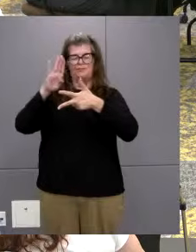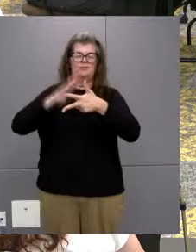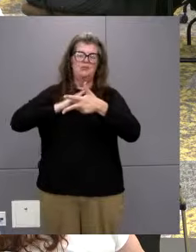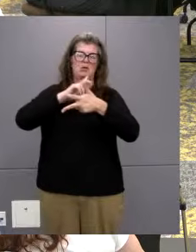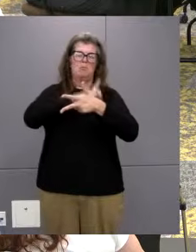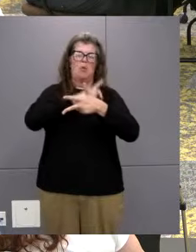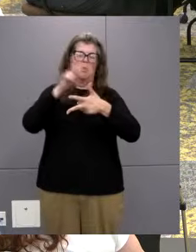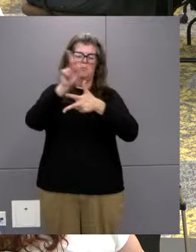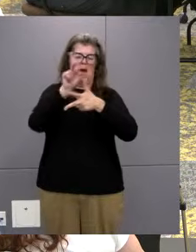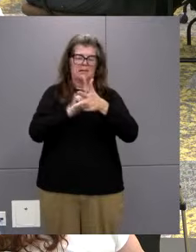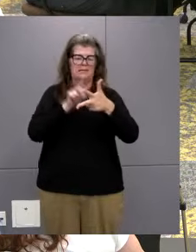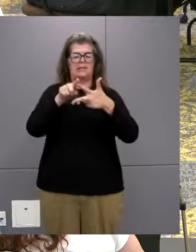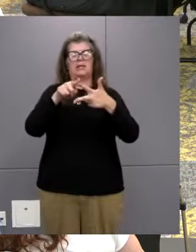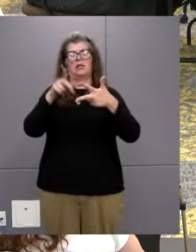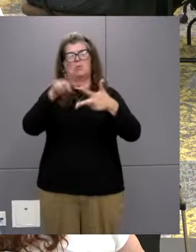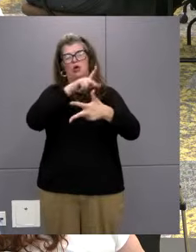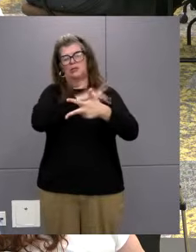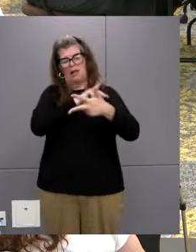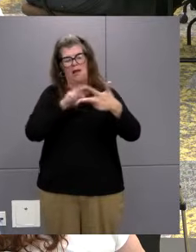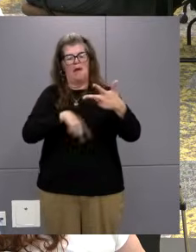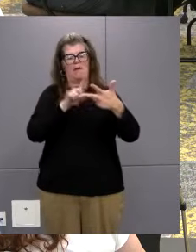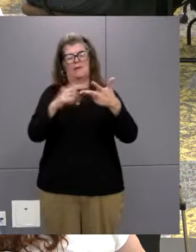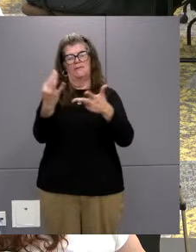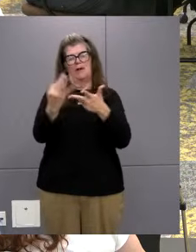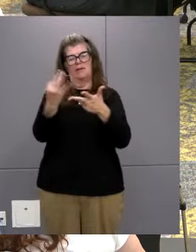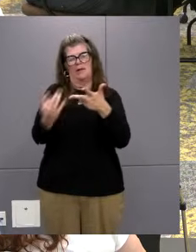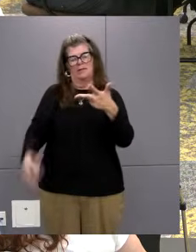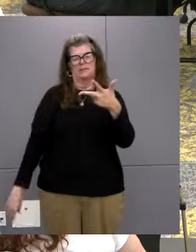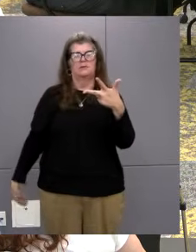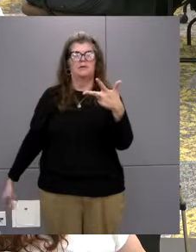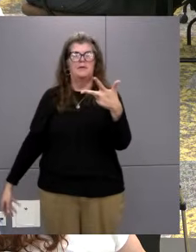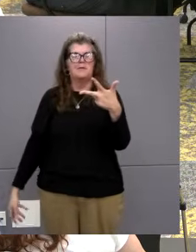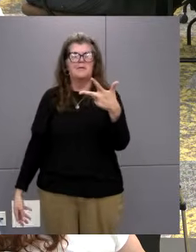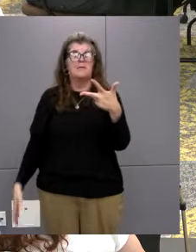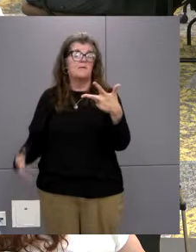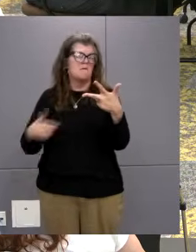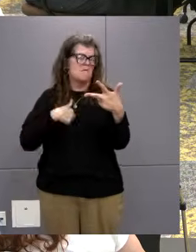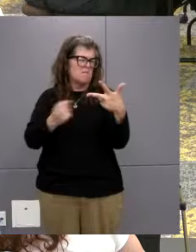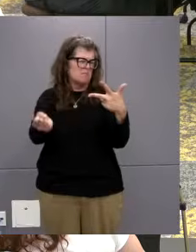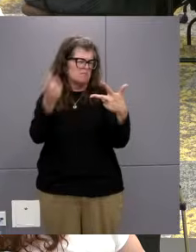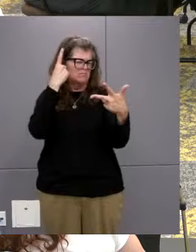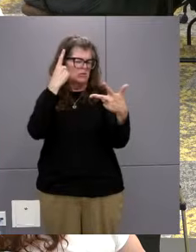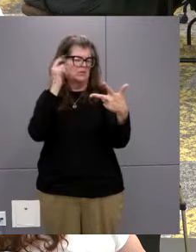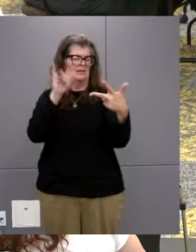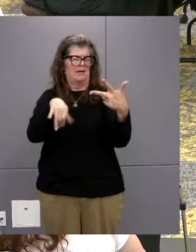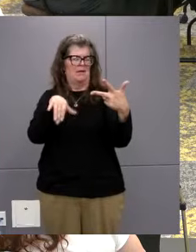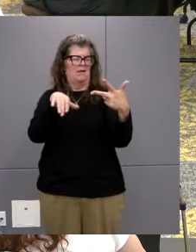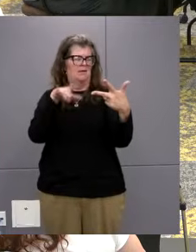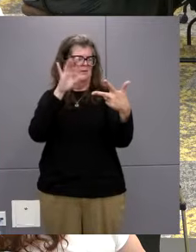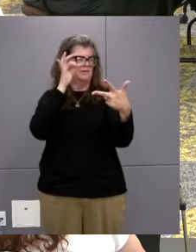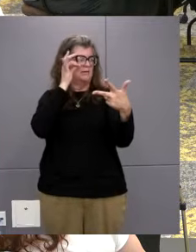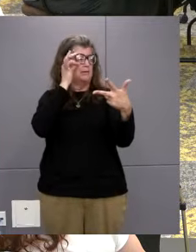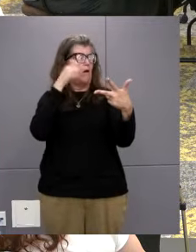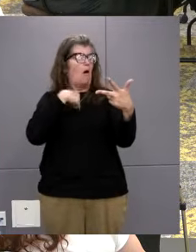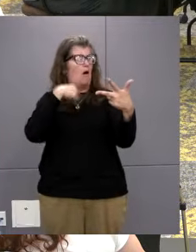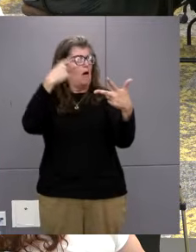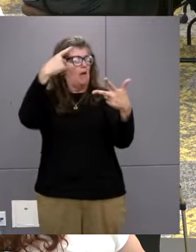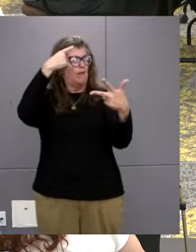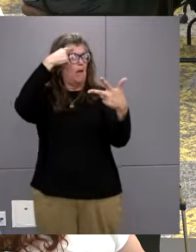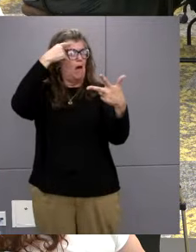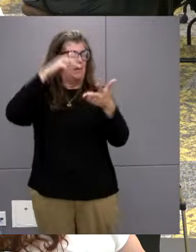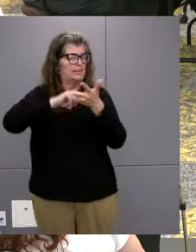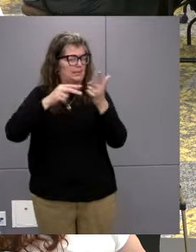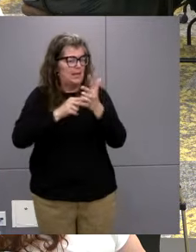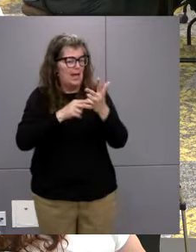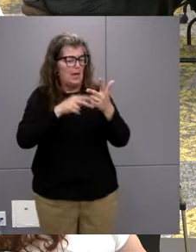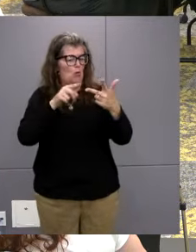Committee, Personnel Committee, and Finance Committee. My understanding would be, and this was, as I understand it, the intent is